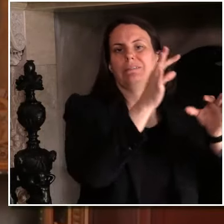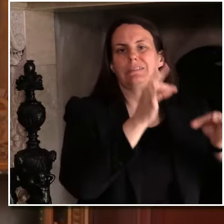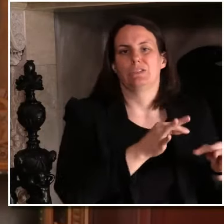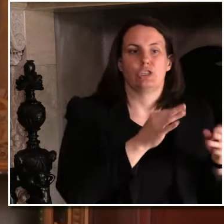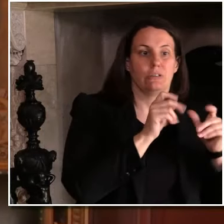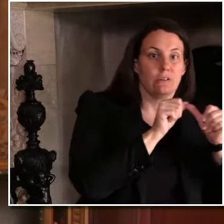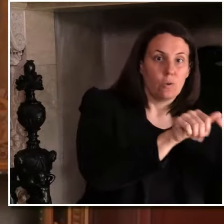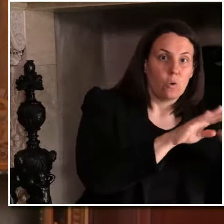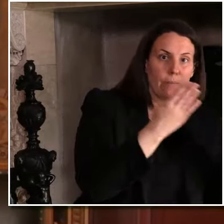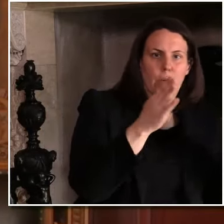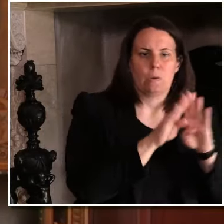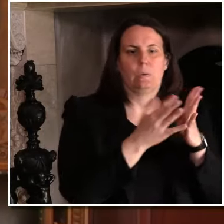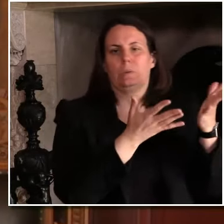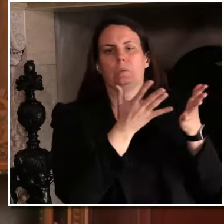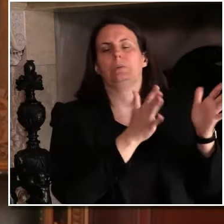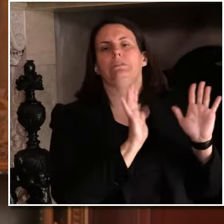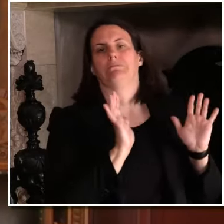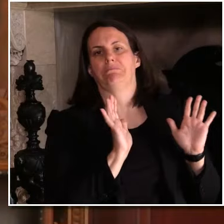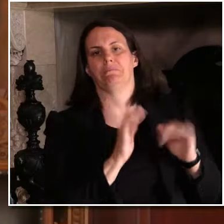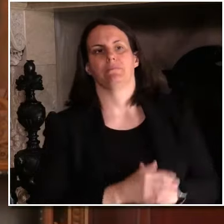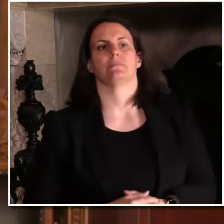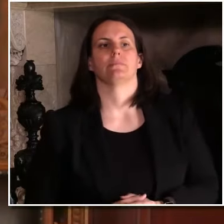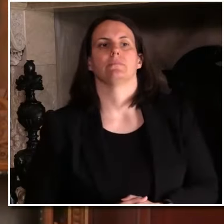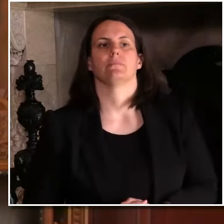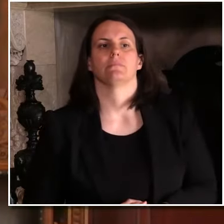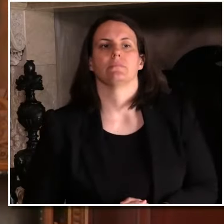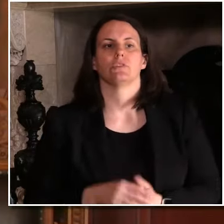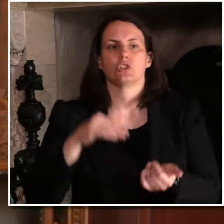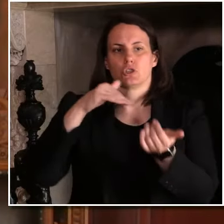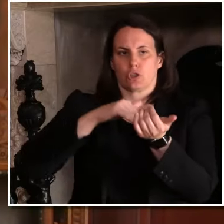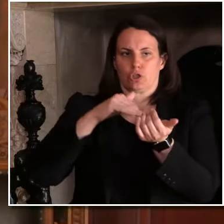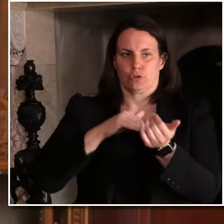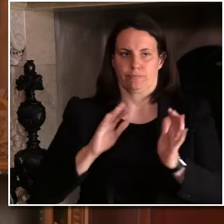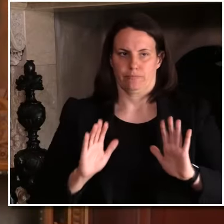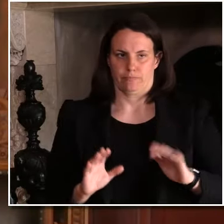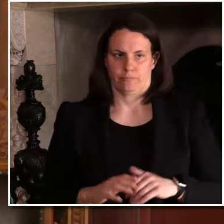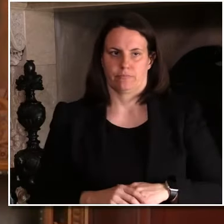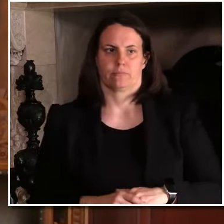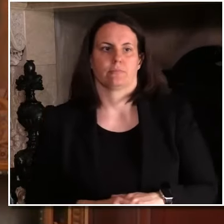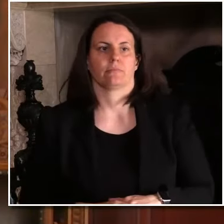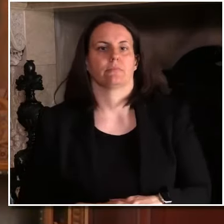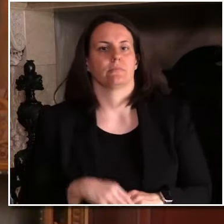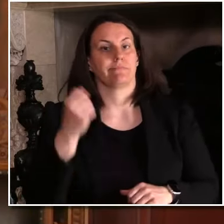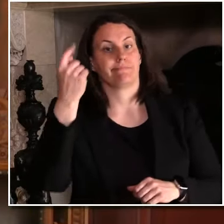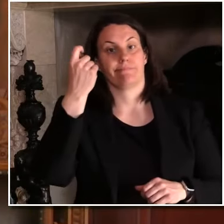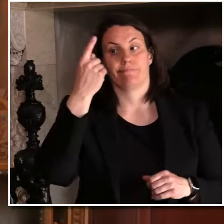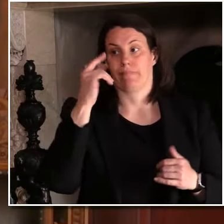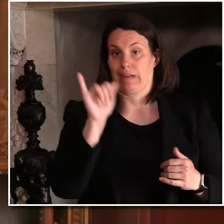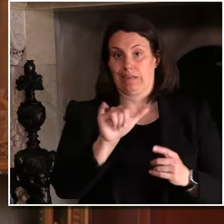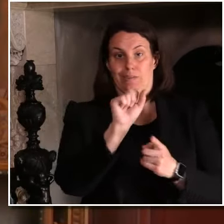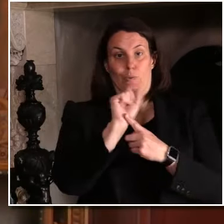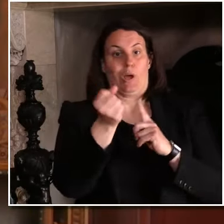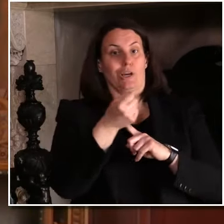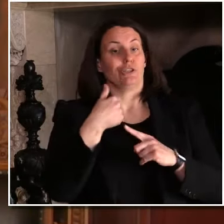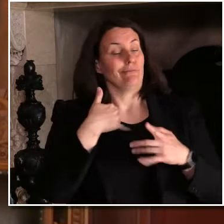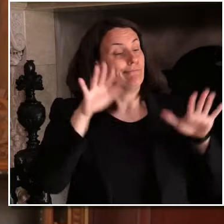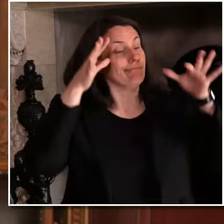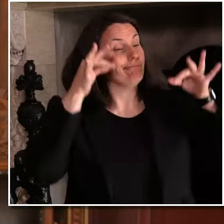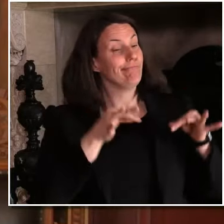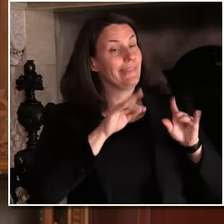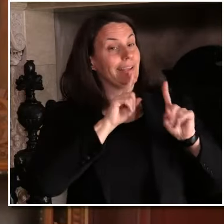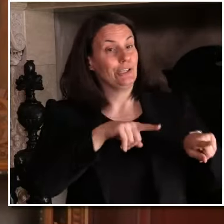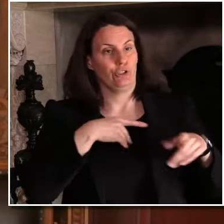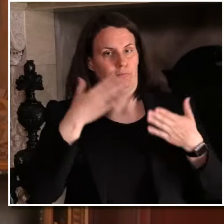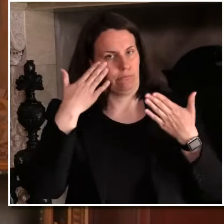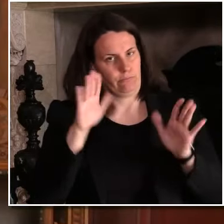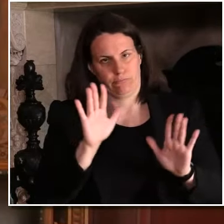with the facilities, the local public health to do the right thing. I think we're still working on exactly the best strategy. Yeah,